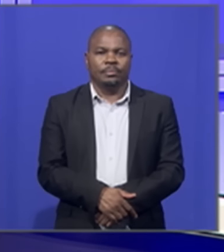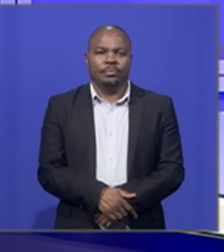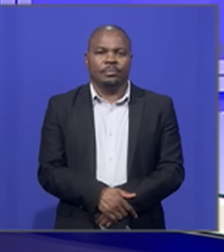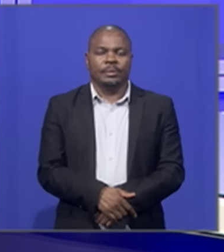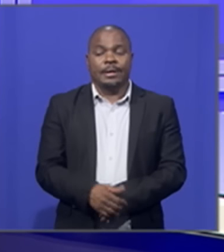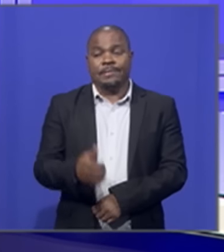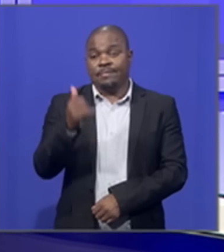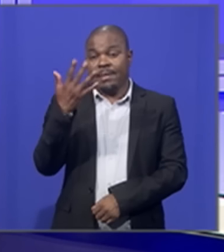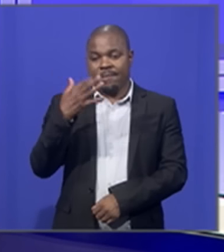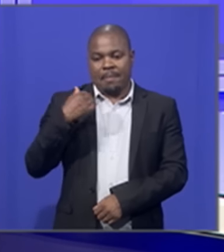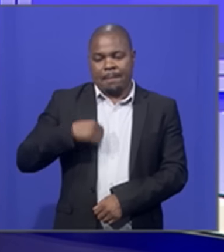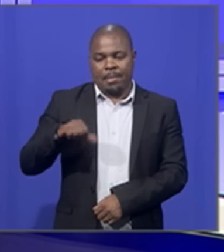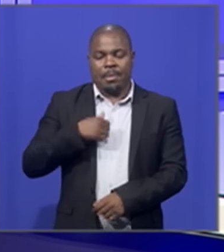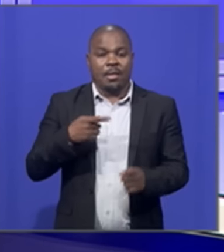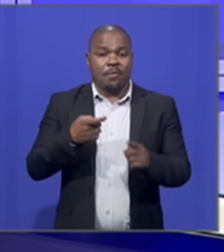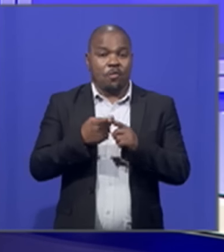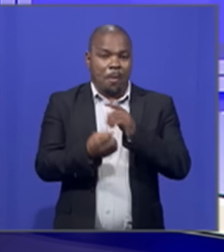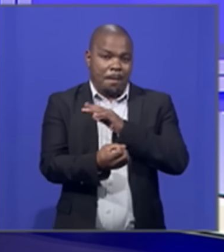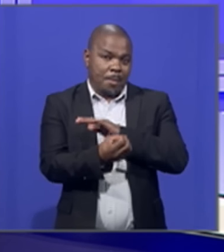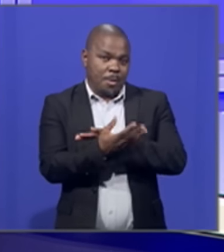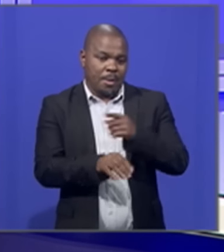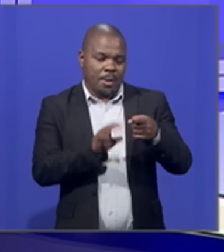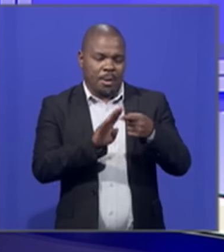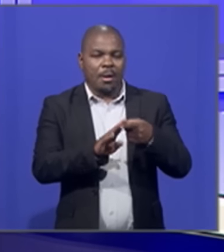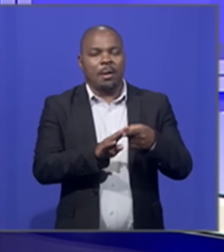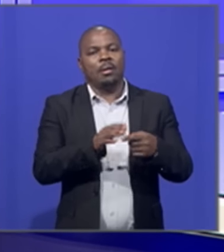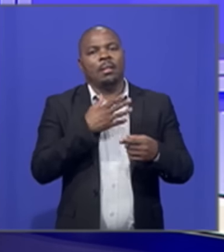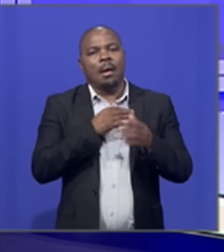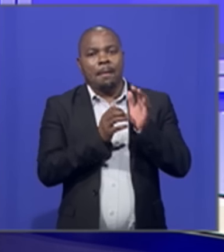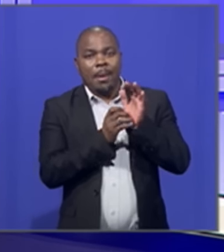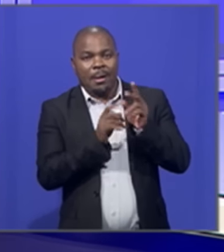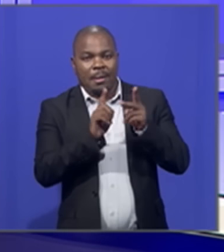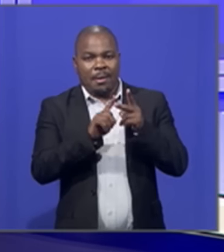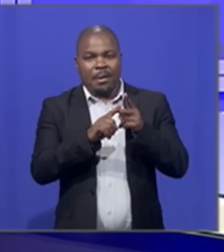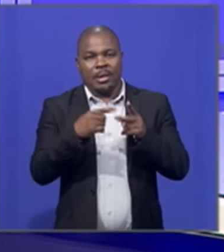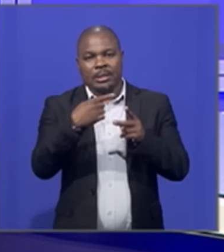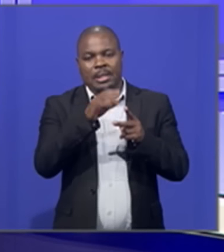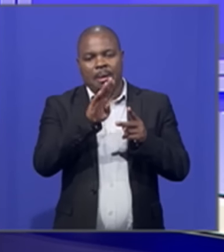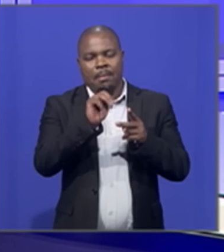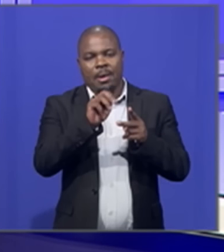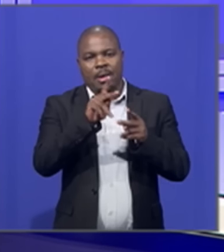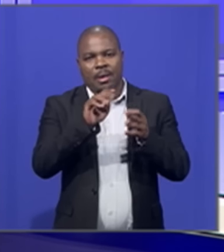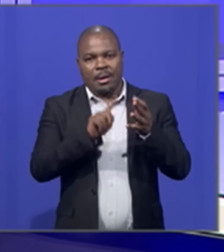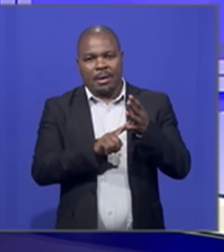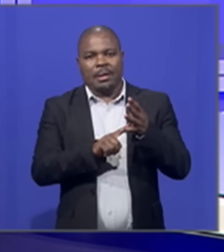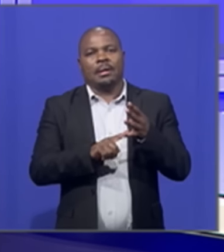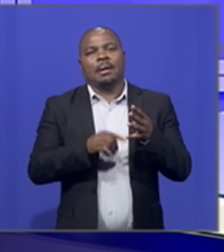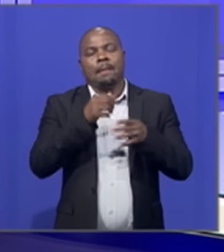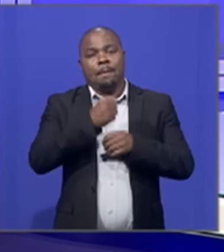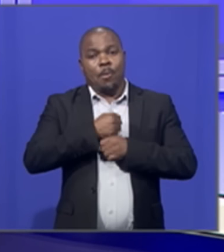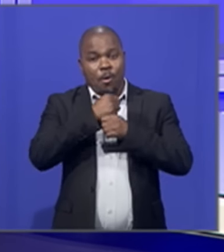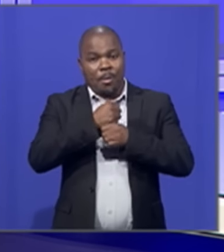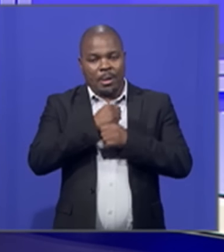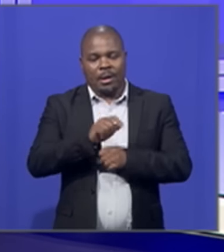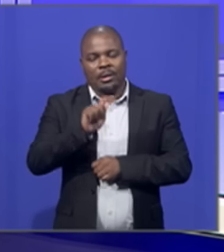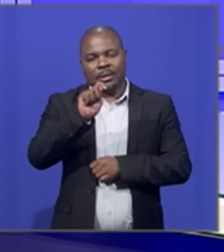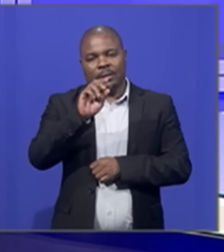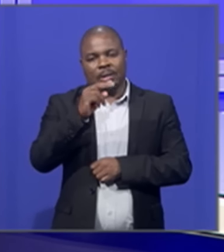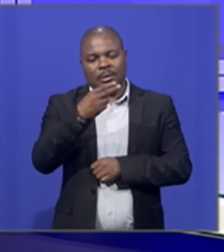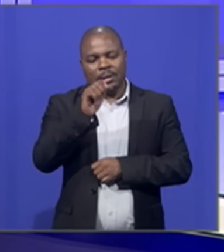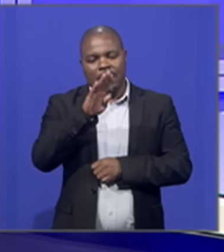Mebasepala e mehlano ka provinceng ya Mpumalanga e le go wa Emalahleni, Govenberg, Lekwa, City of Mbombela le Thabatšhweu di magareng ga